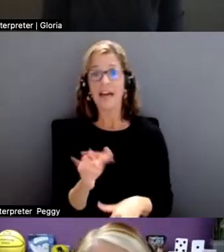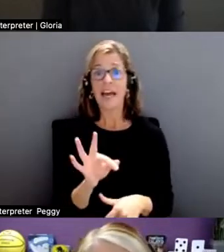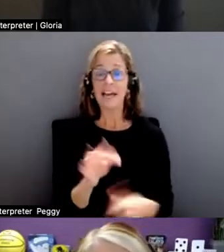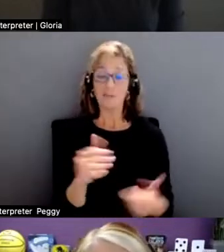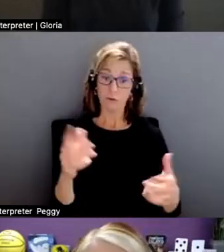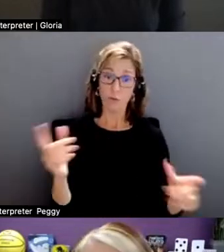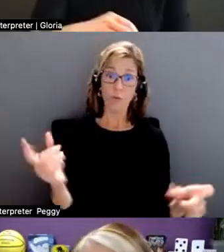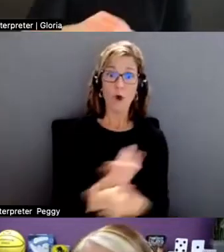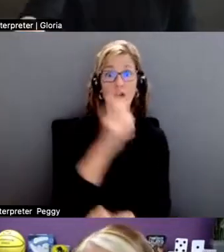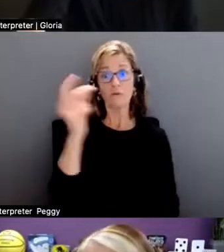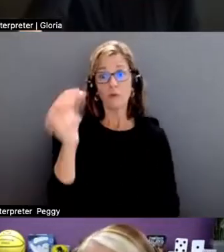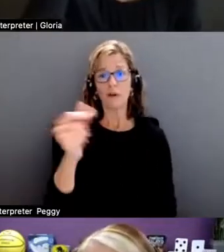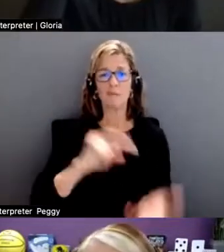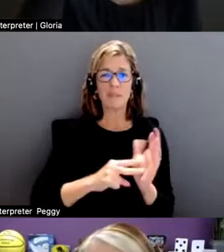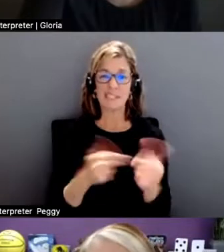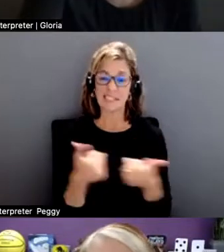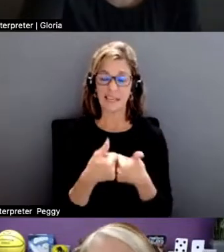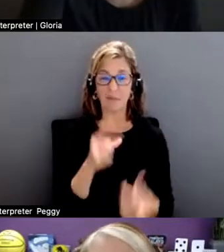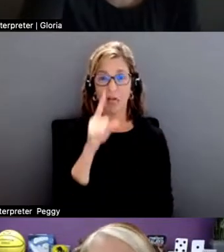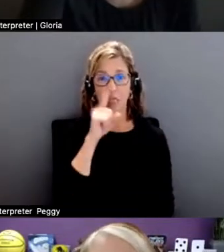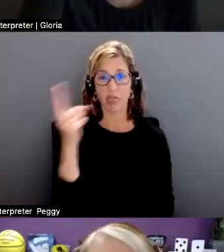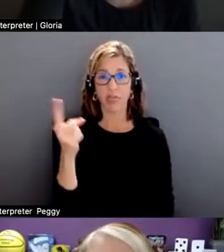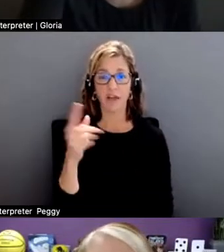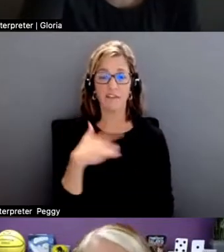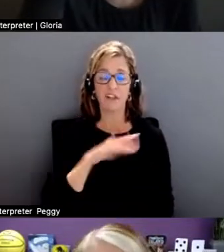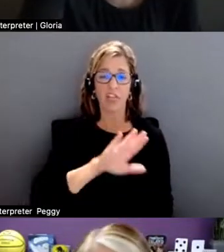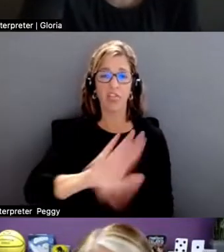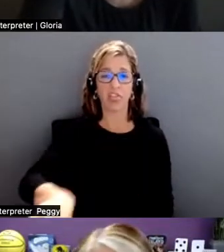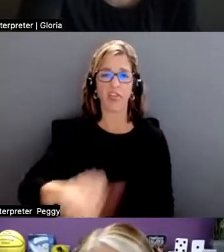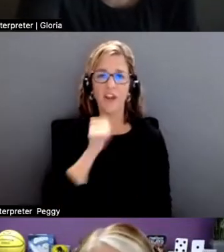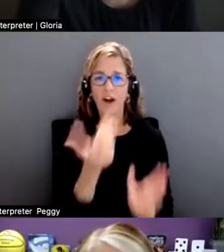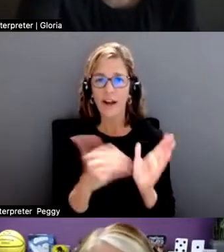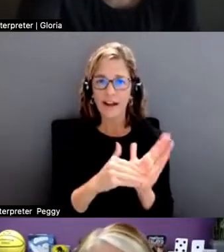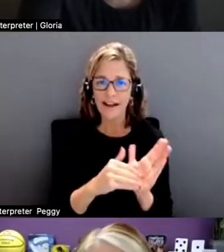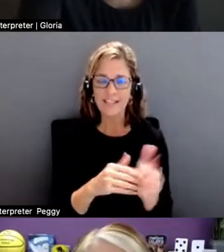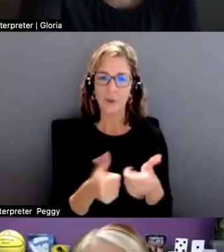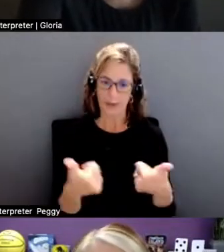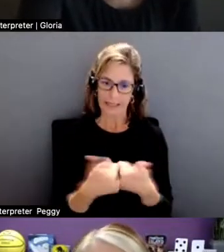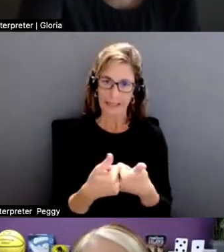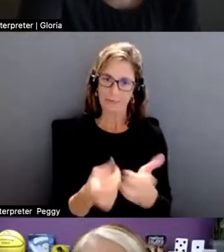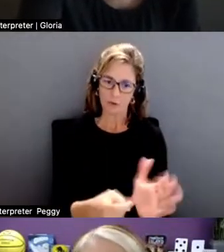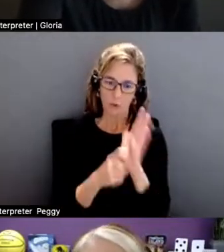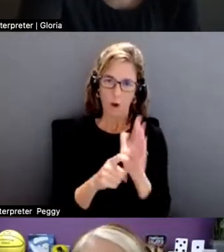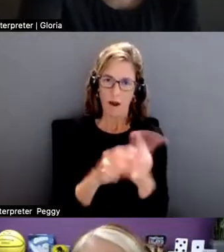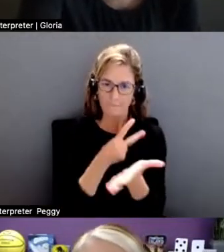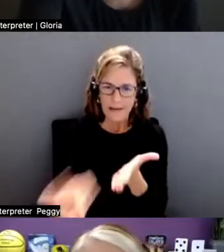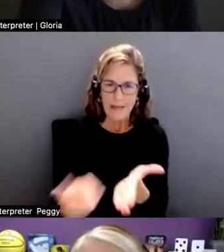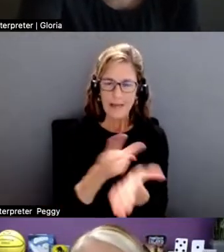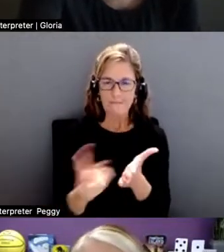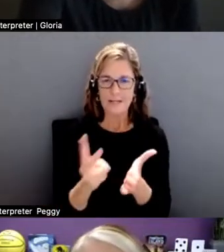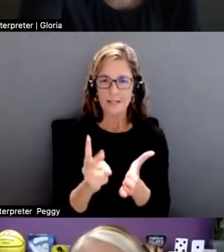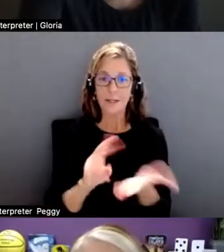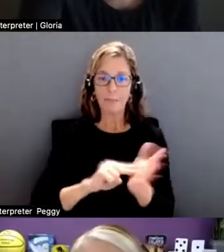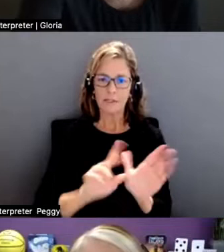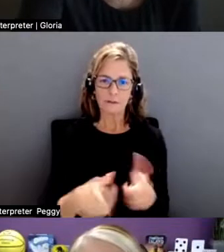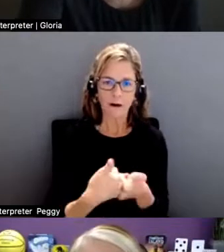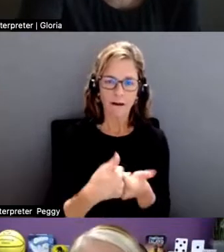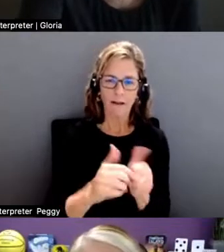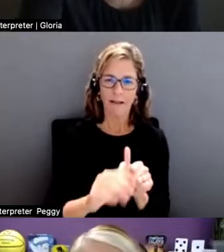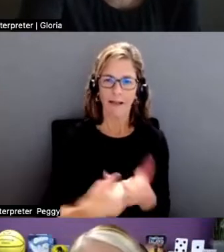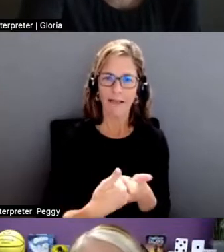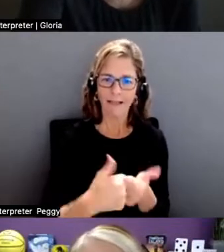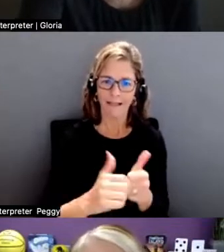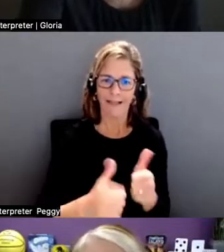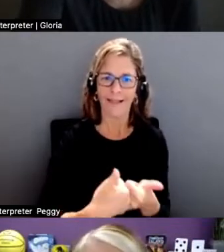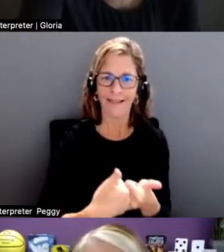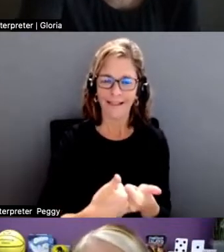it immediately, they probably wouldn't be inspired to go back and play it again. Games present us with challenges, and